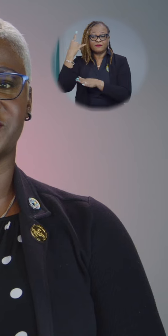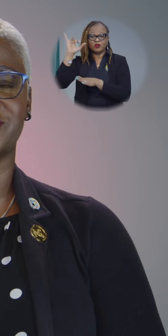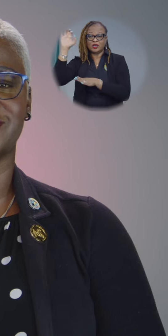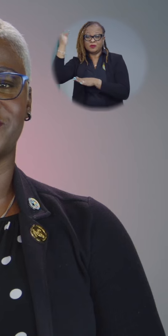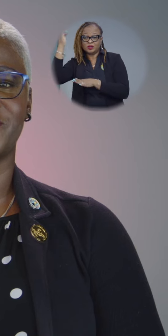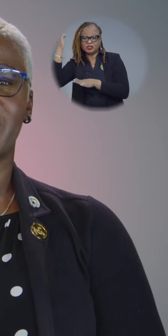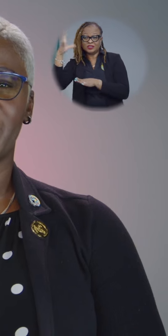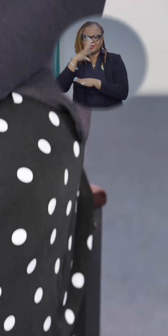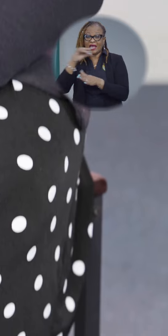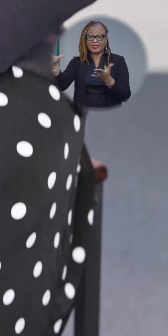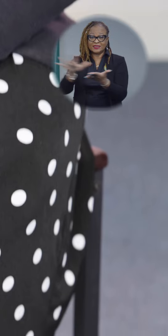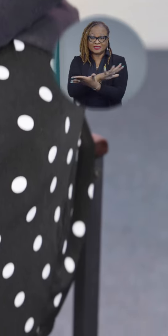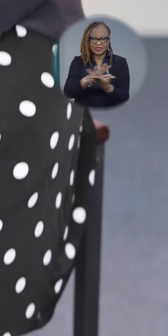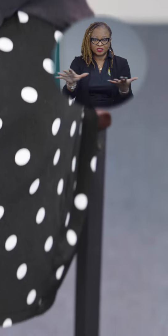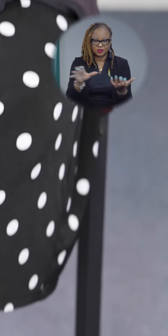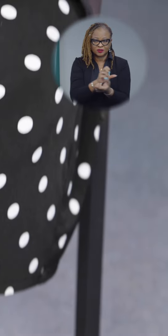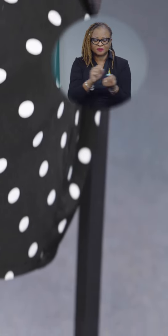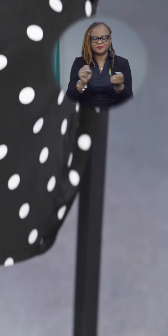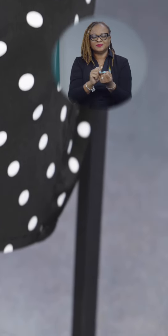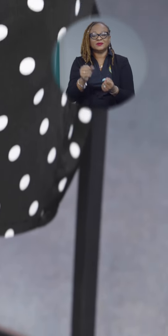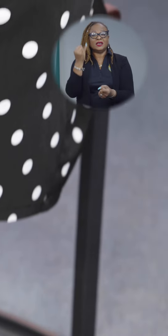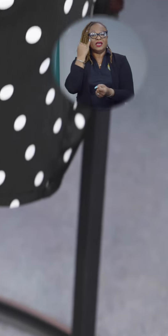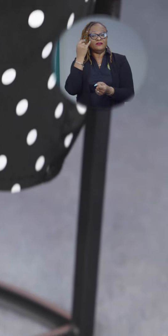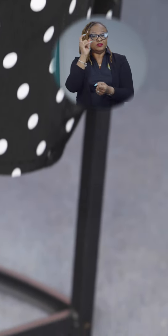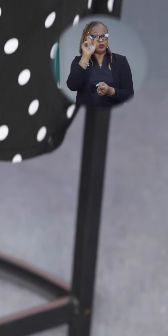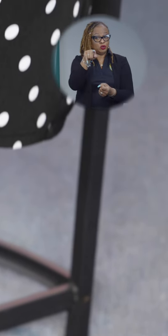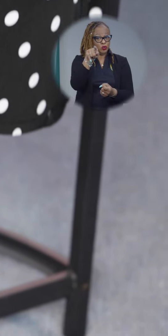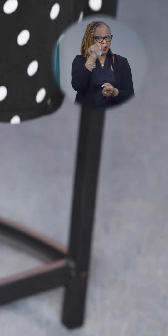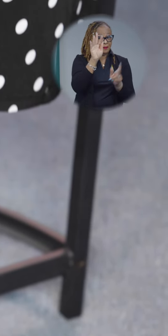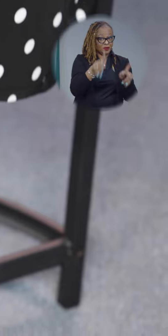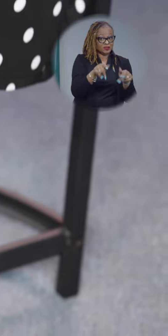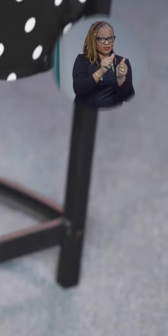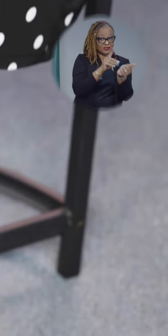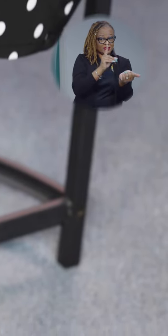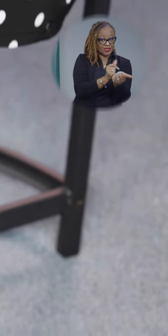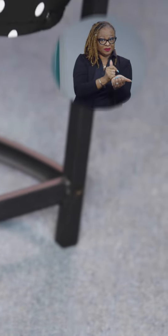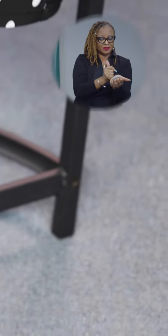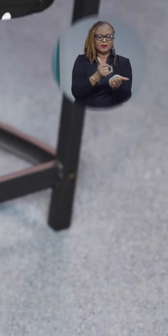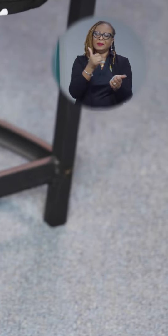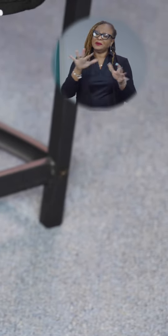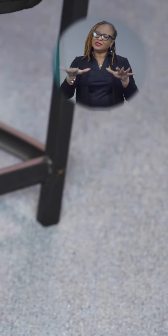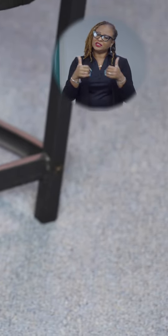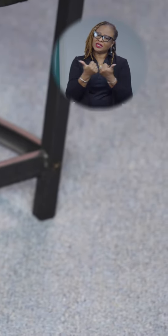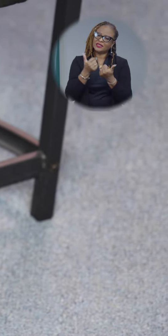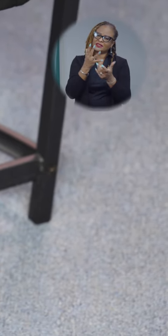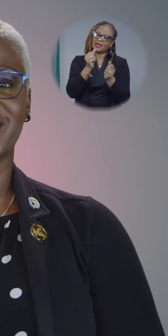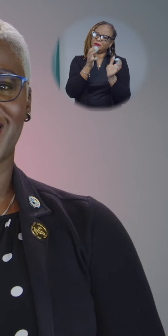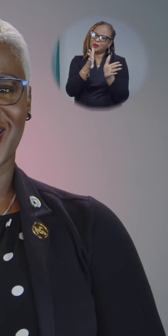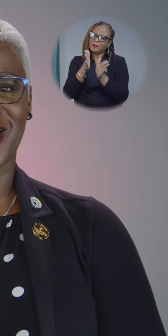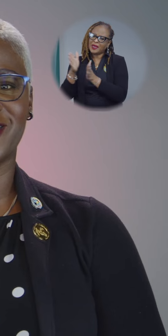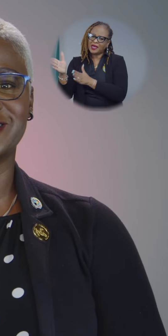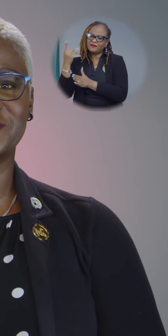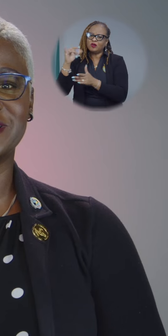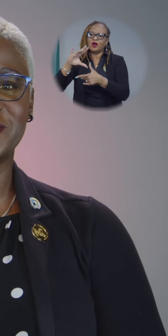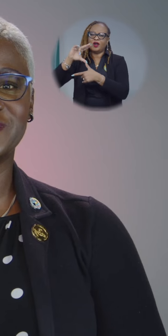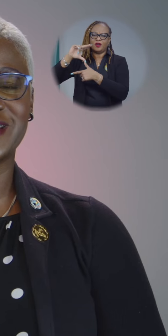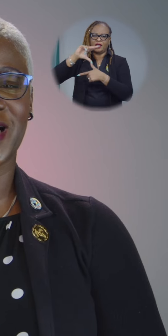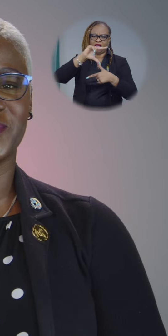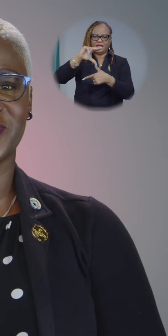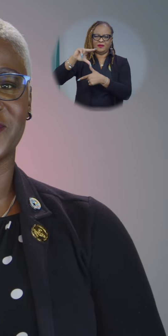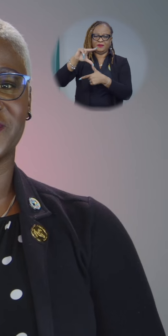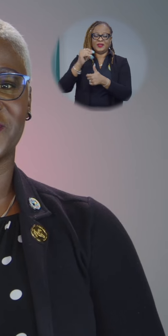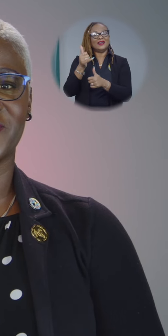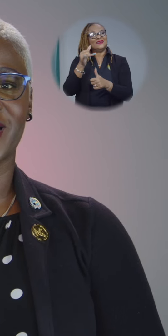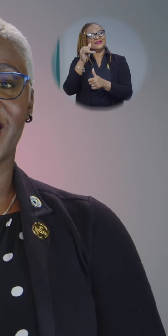disasters if you are disabled it may be a challenge to get prepared for a hurricane here are some tips